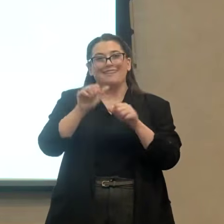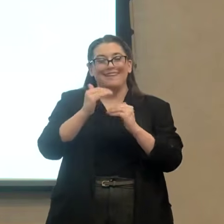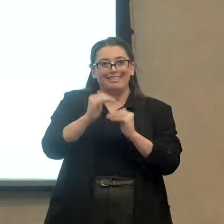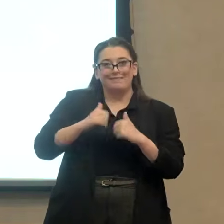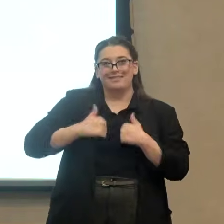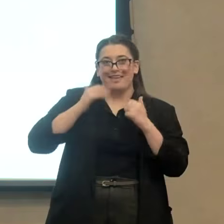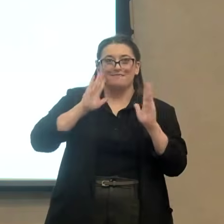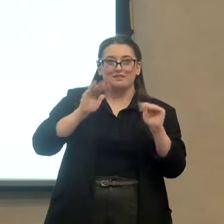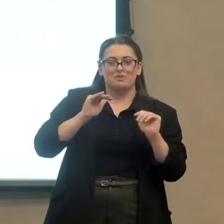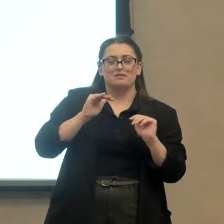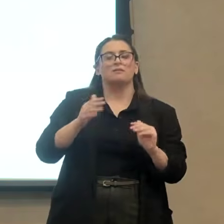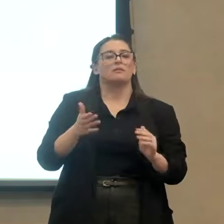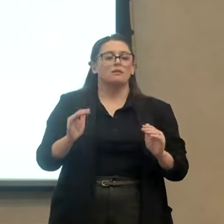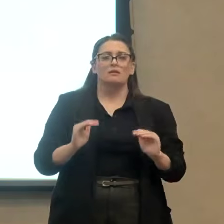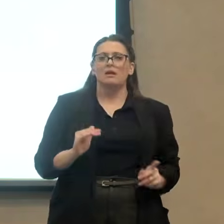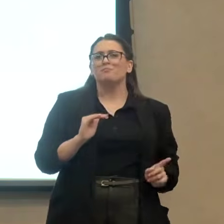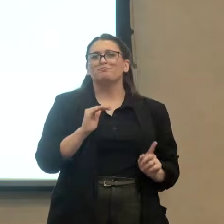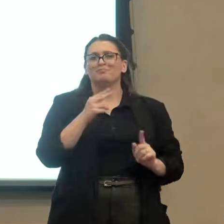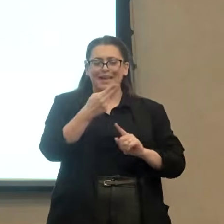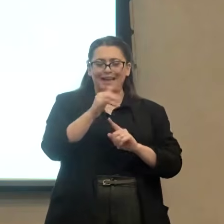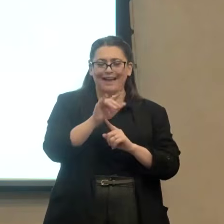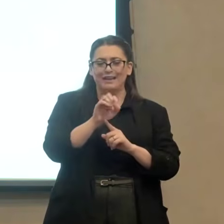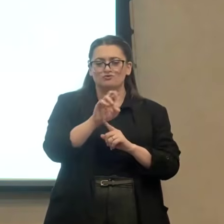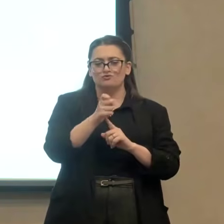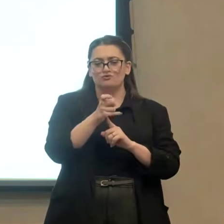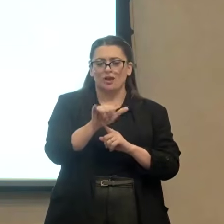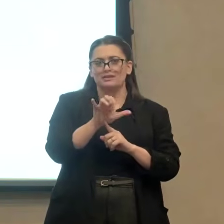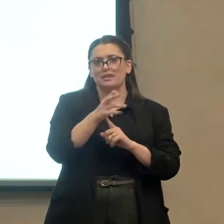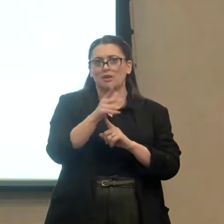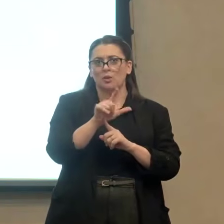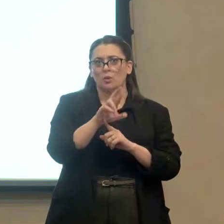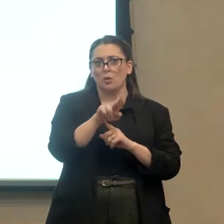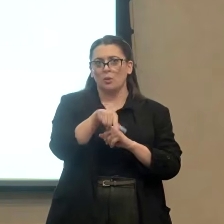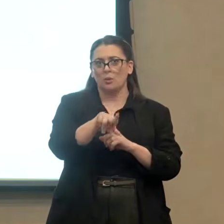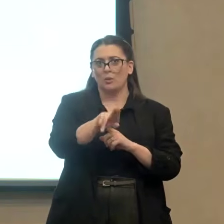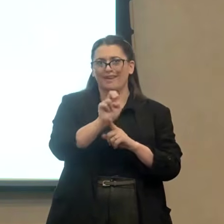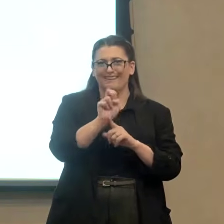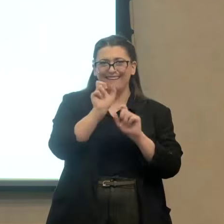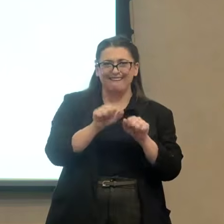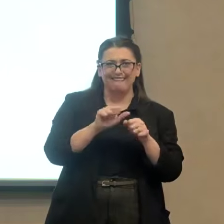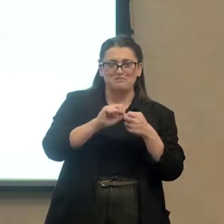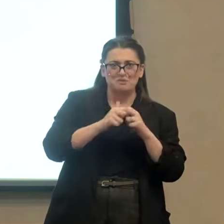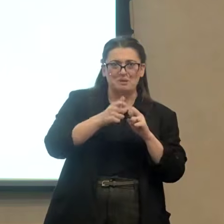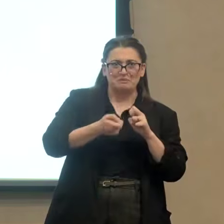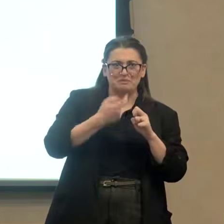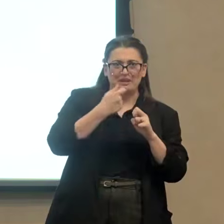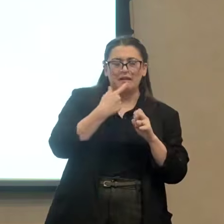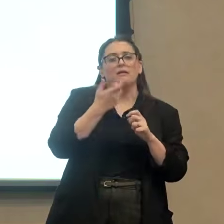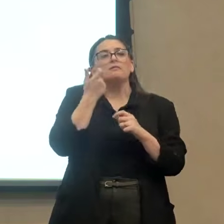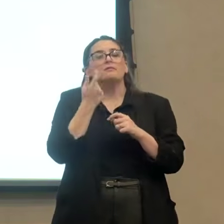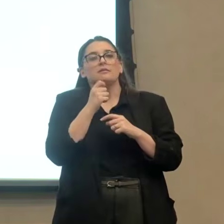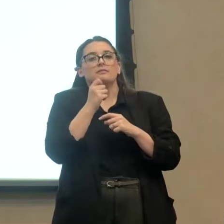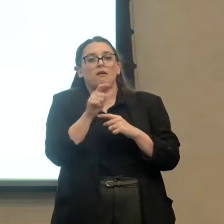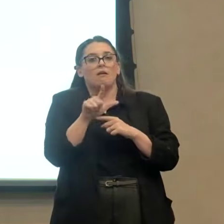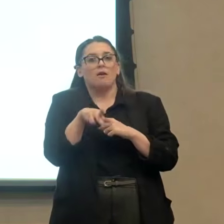take only hydroxychloroquine, alendronate, and methotrexate? Well, alendronate's not a lupus drug. It's not for inflammations